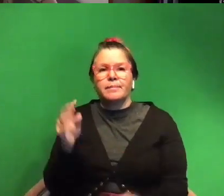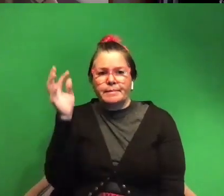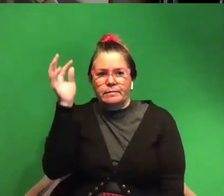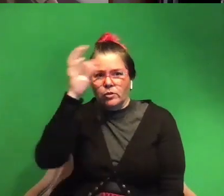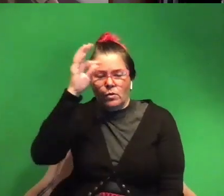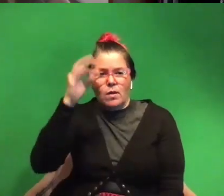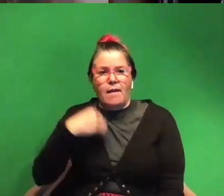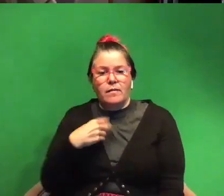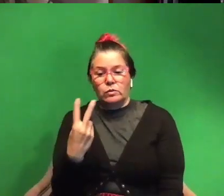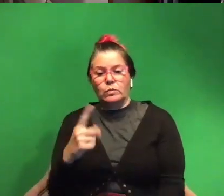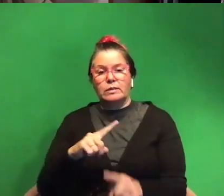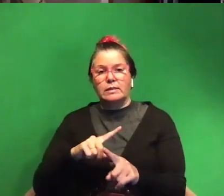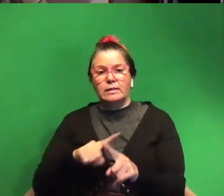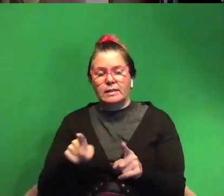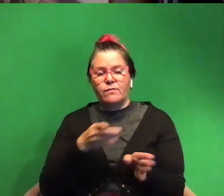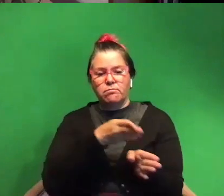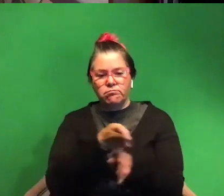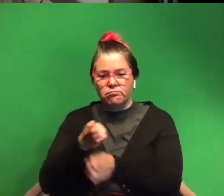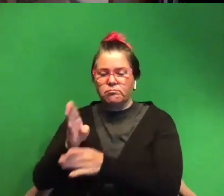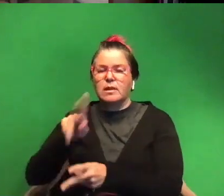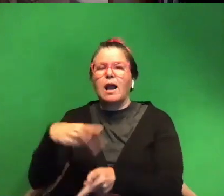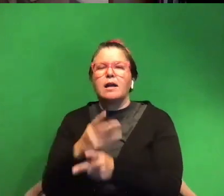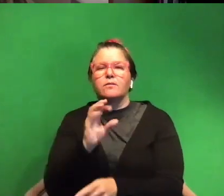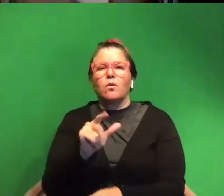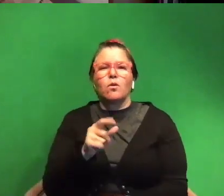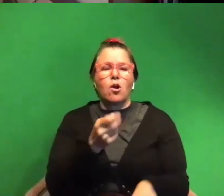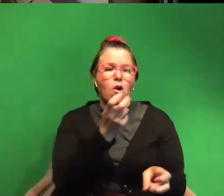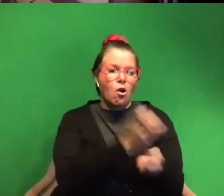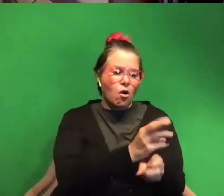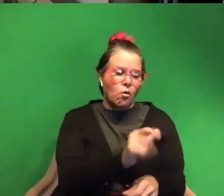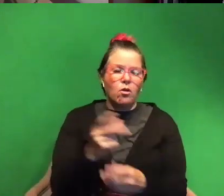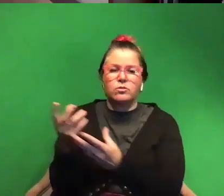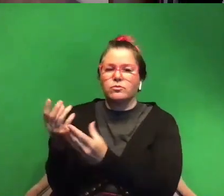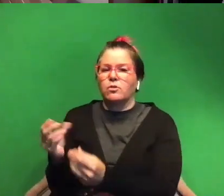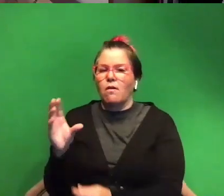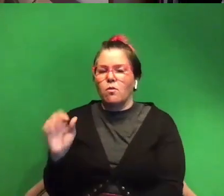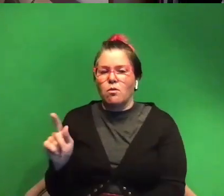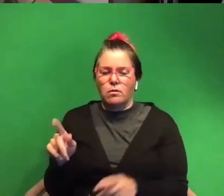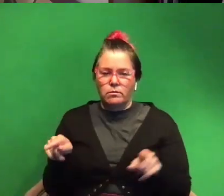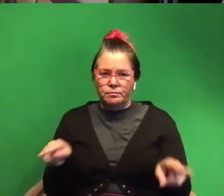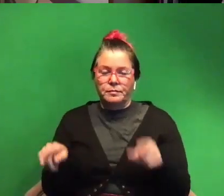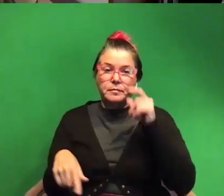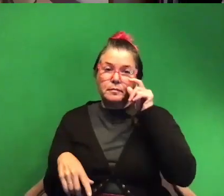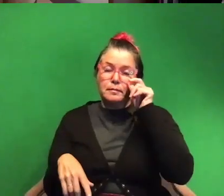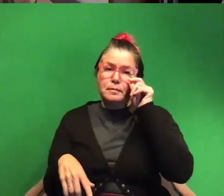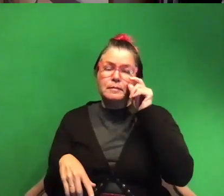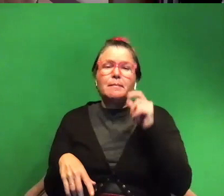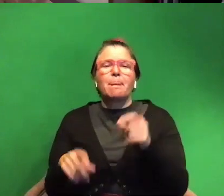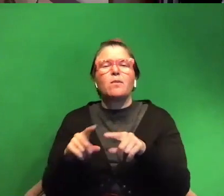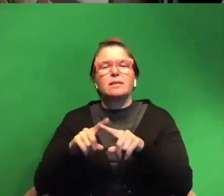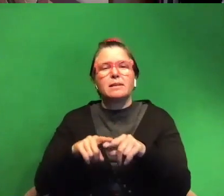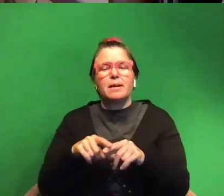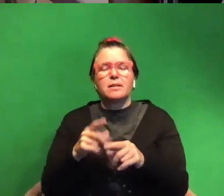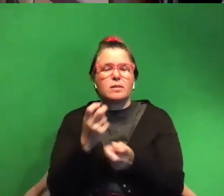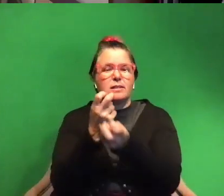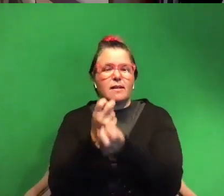are 2 different main types of corals. We call them hard corals and soft corals. And that's basically depending on what their